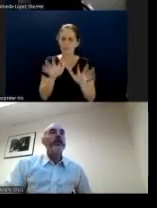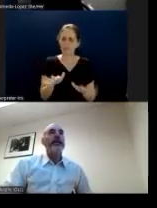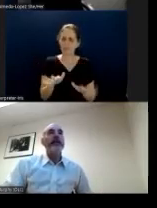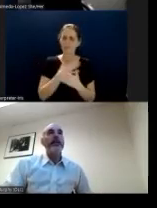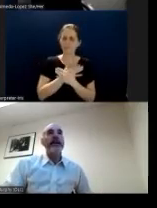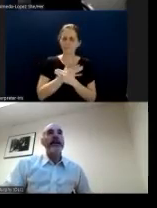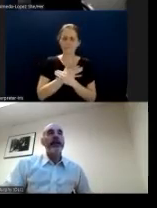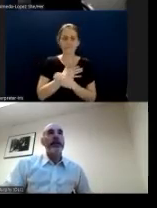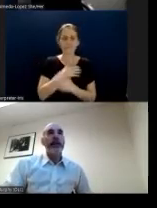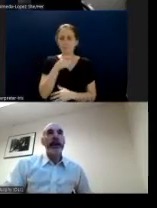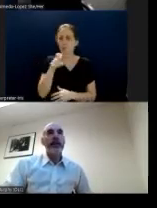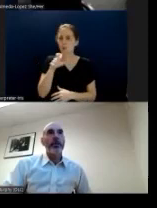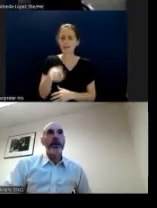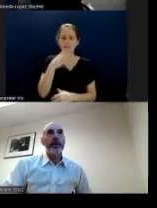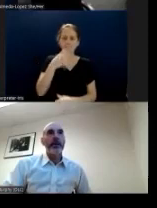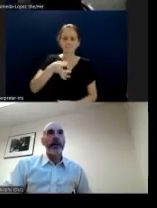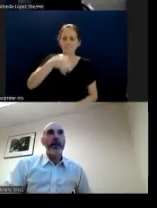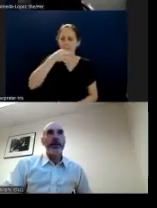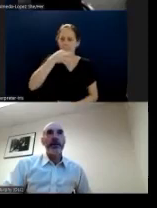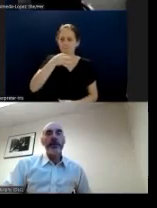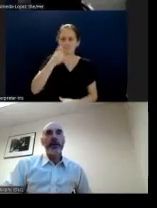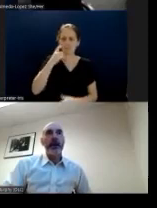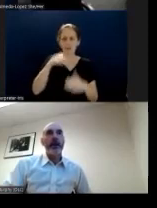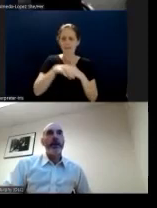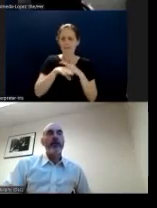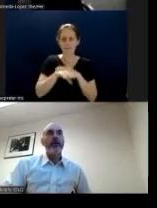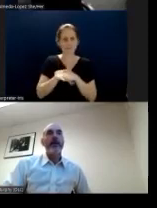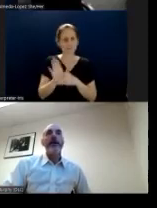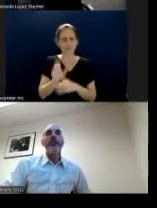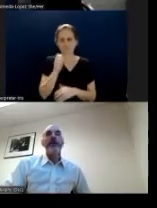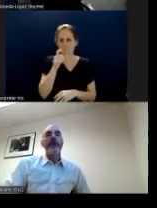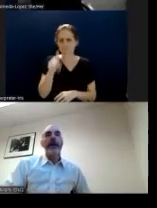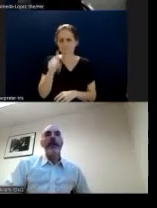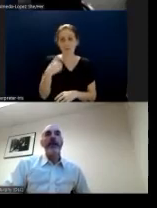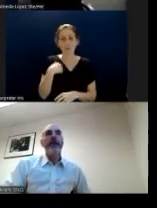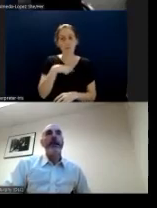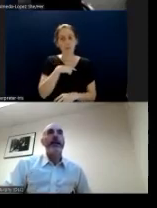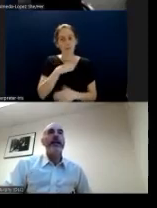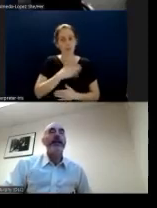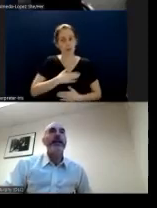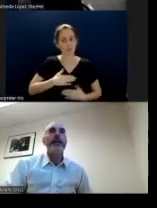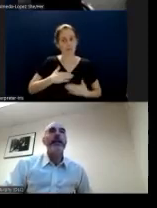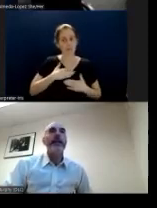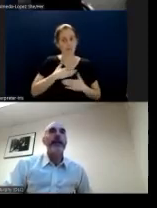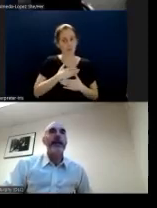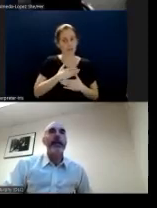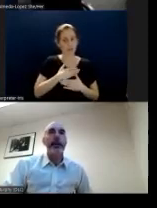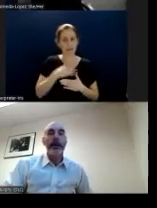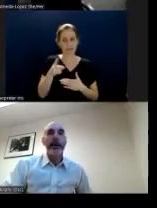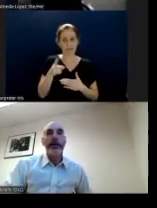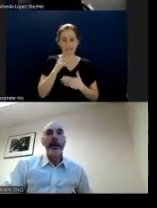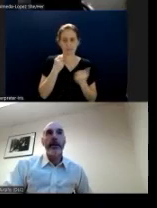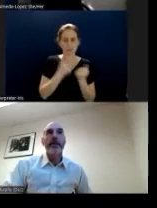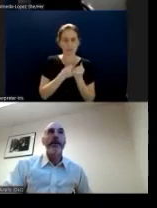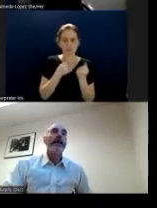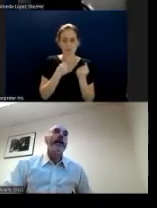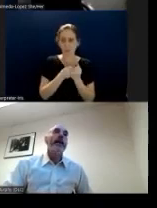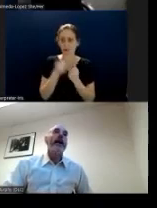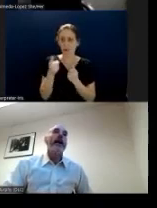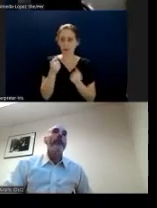You don't need to be an accessibility expert to do this. We greatly appreciate the assistance that you'll be giving